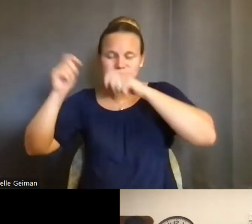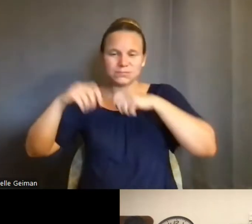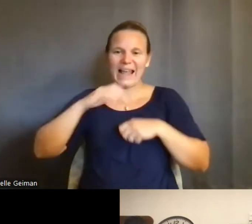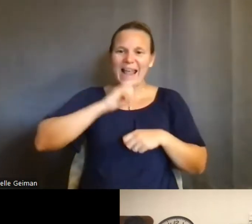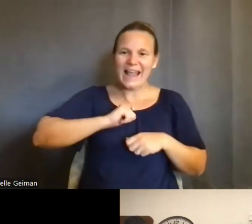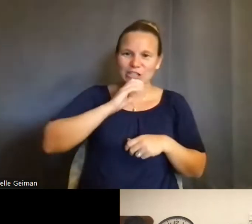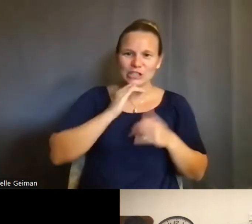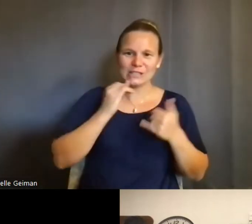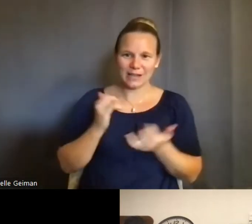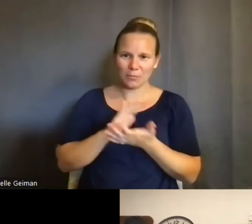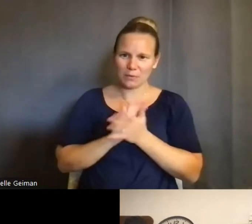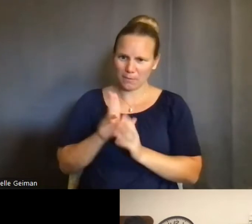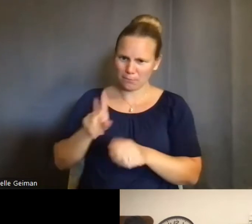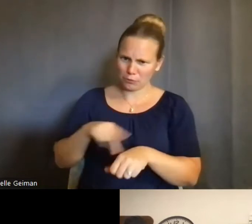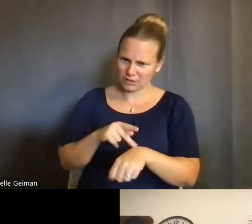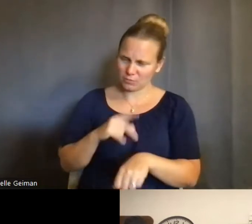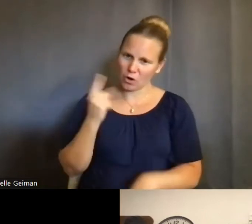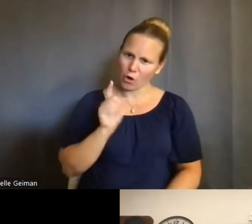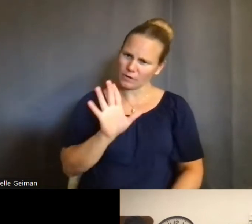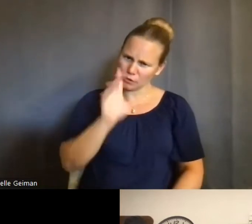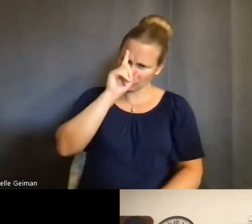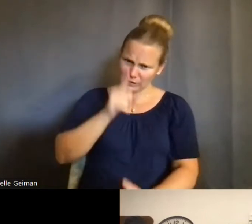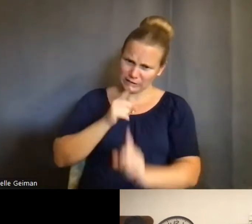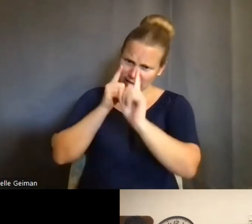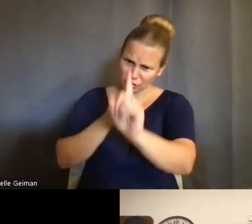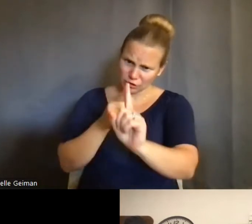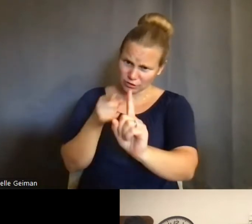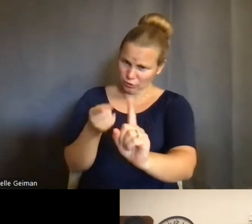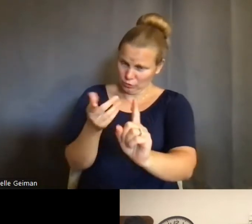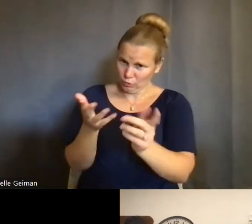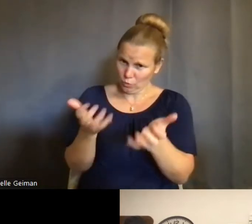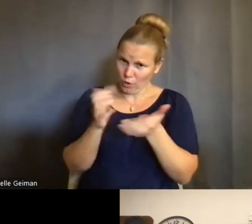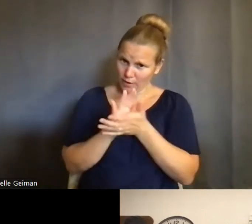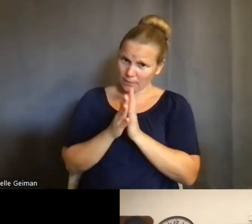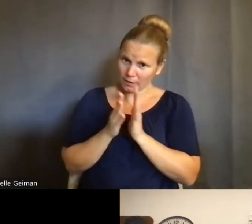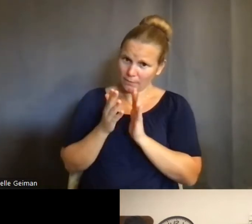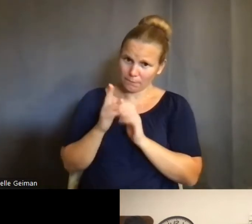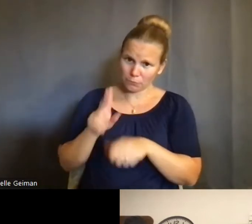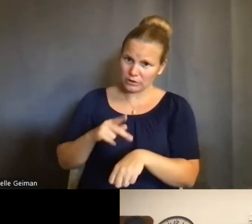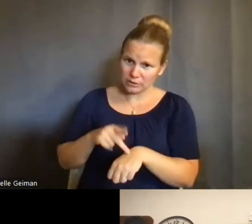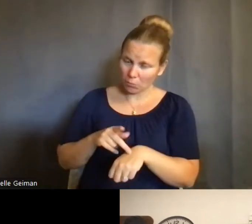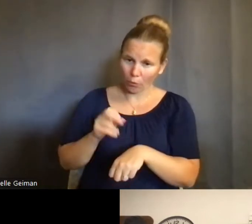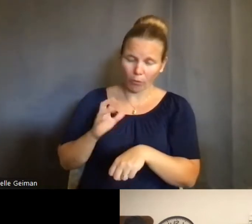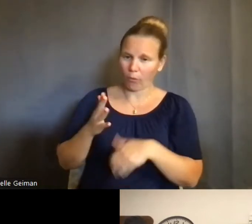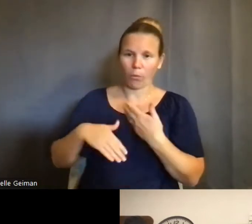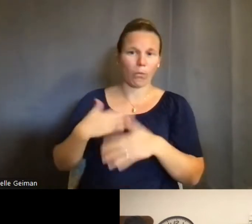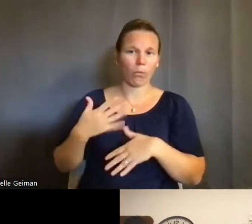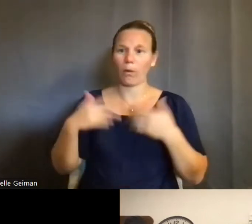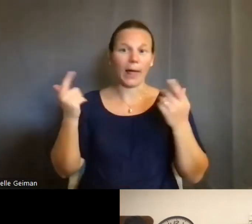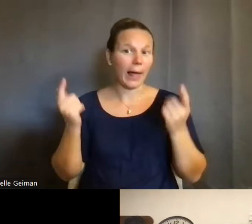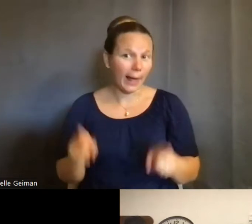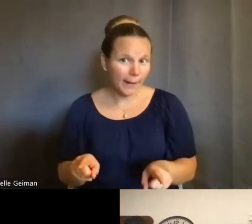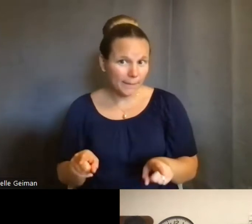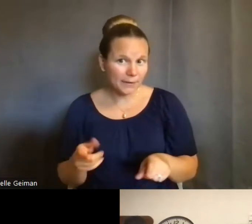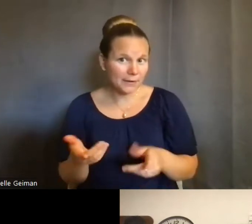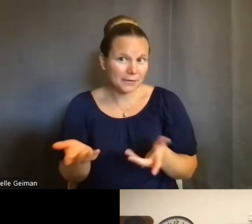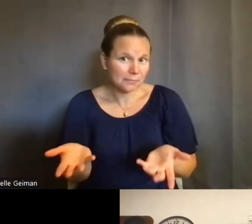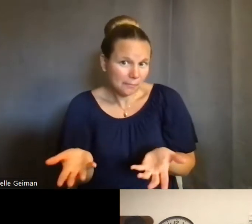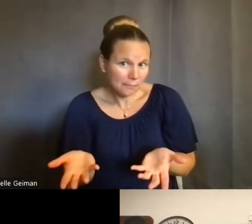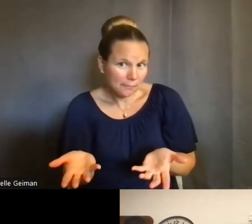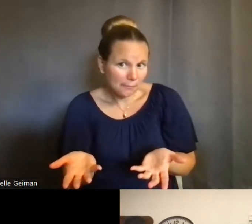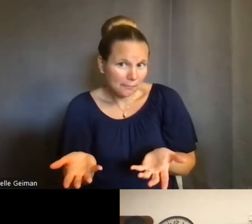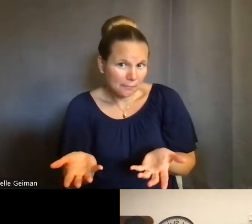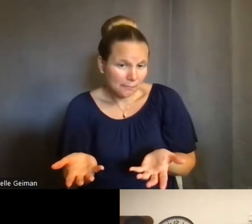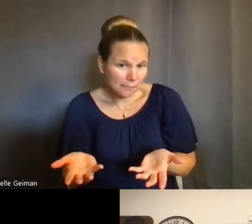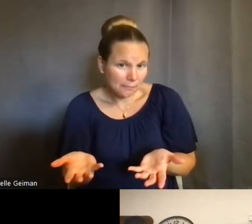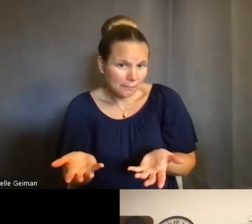you're the principal. Was it always your intention? Did you want to be a principal? Did it just happen that way? How did